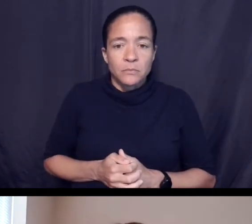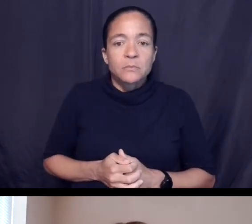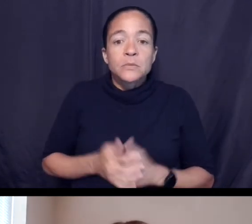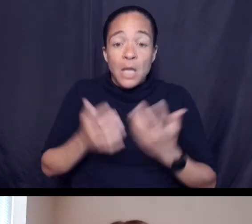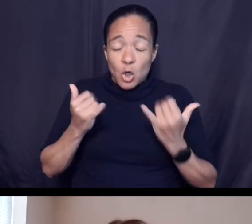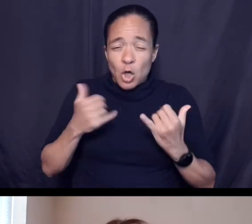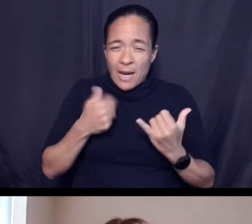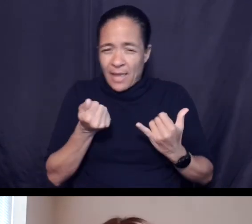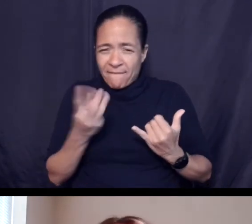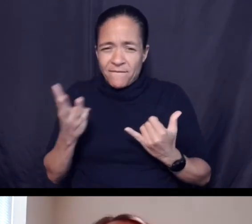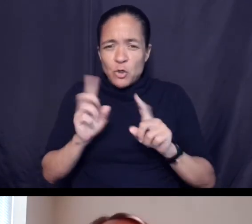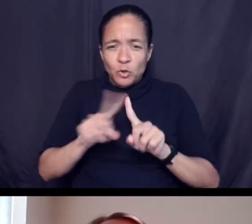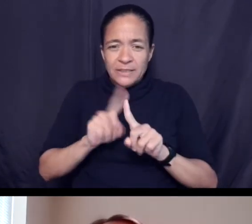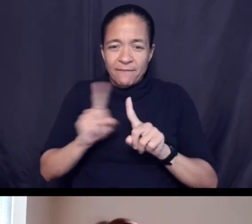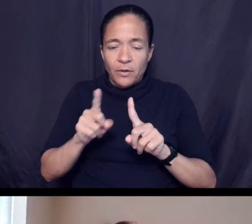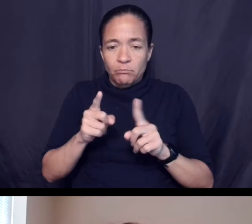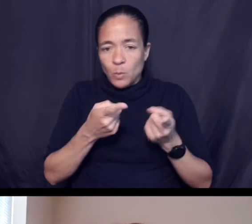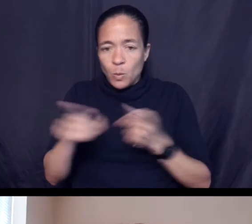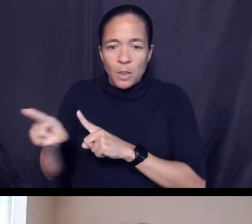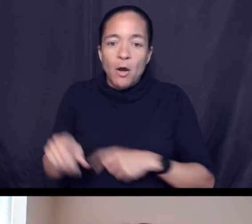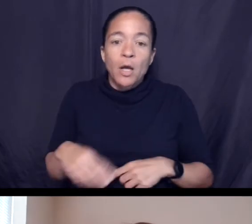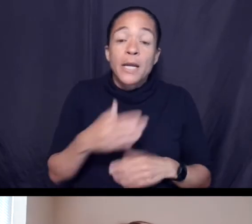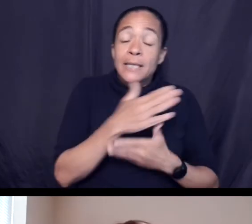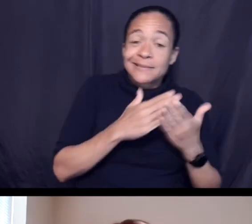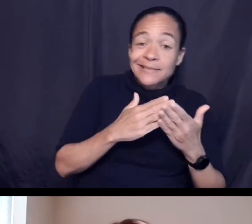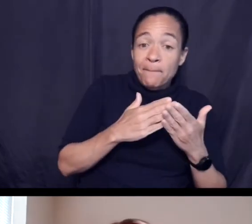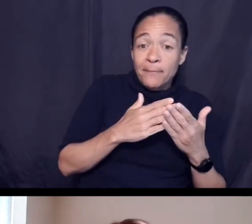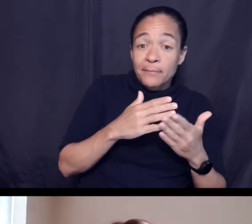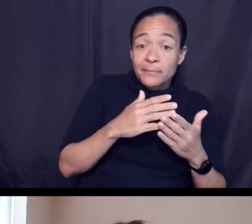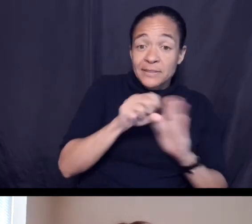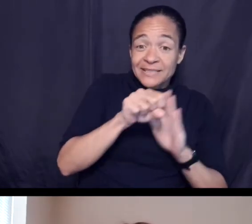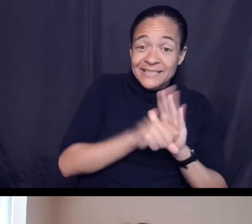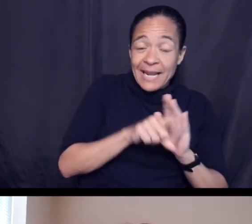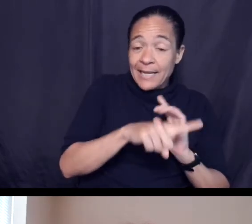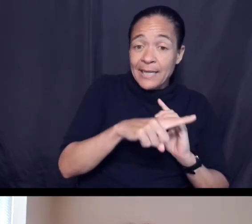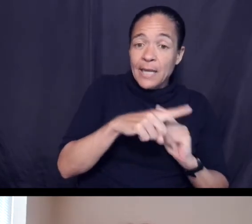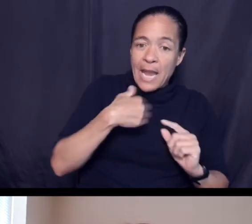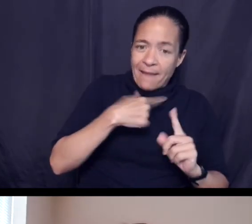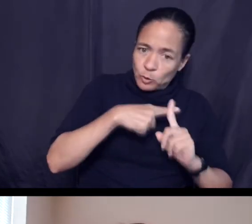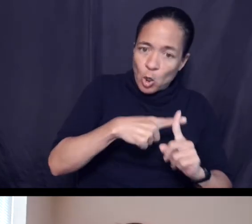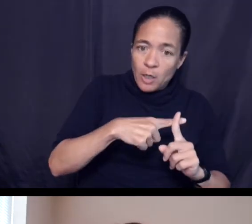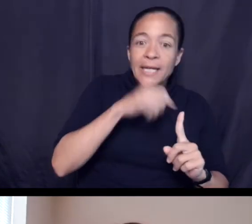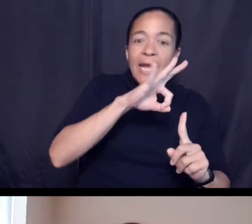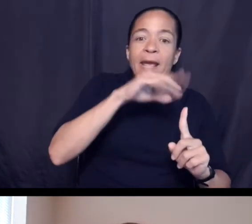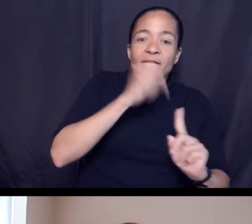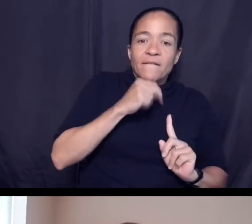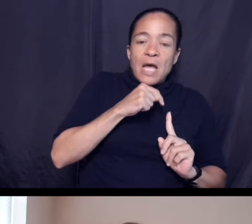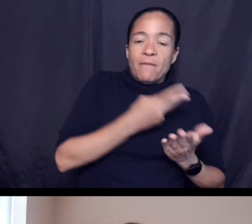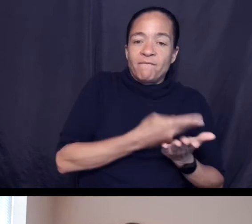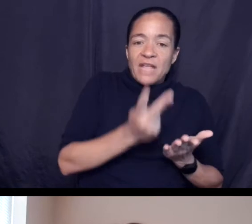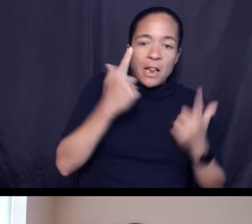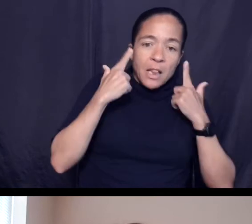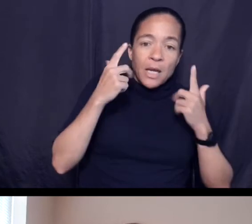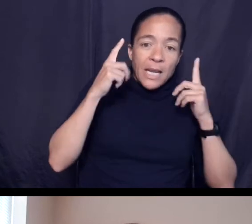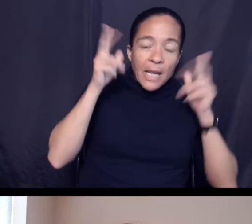different things happening. There are some states that have targeted screening, so screening for infants who failed the newborn hearing screening. There are